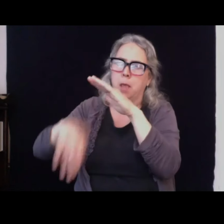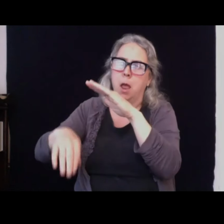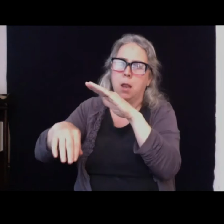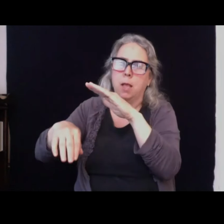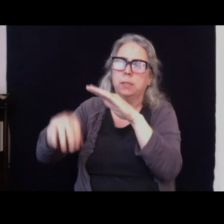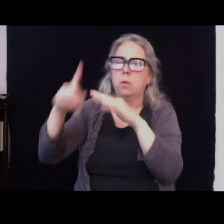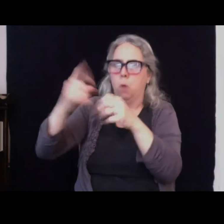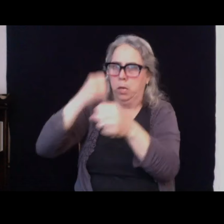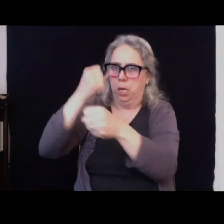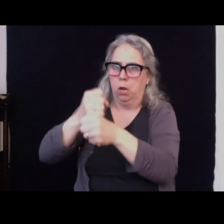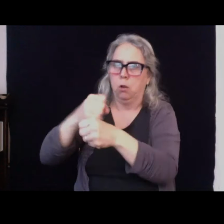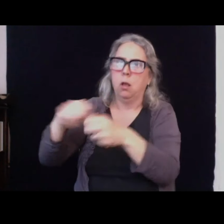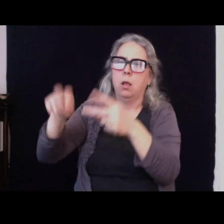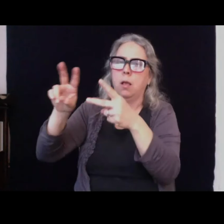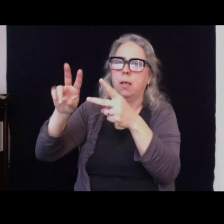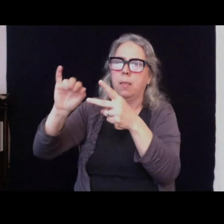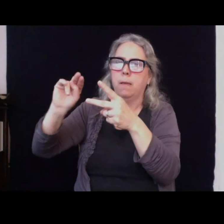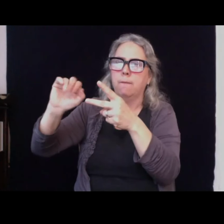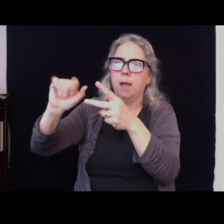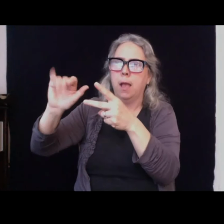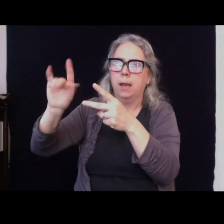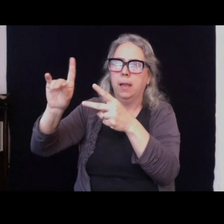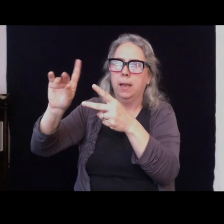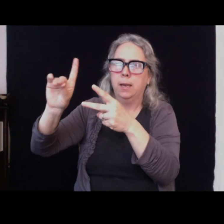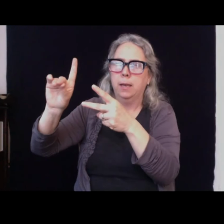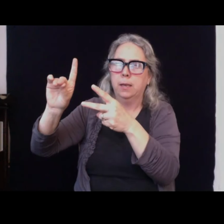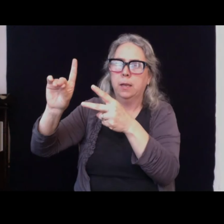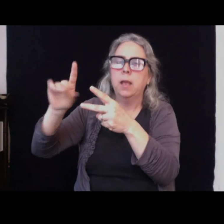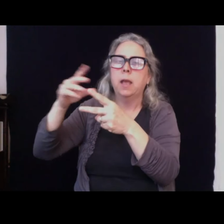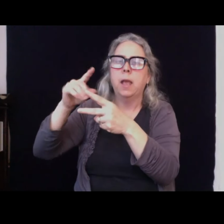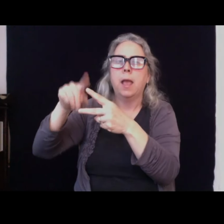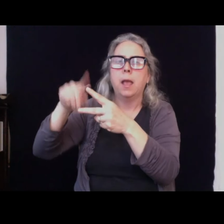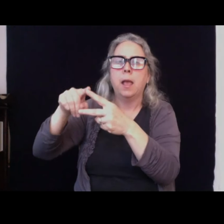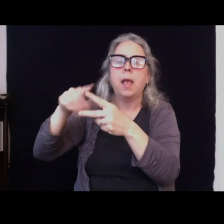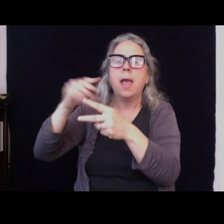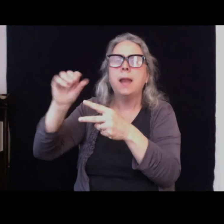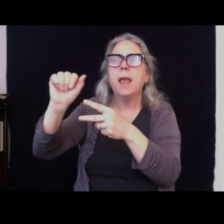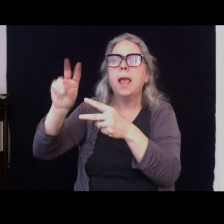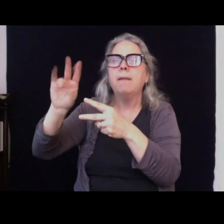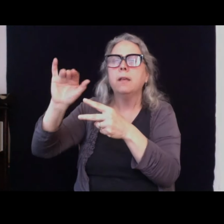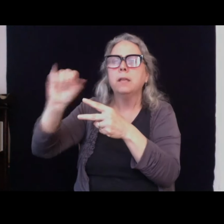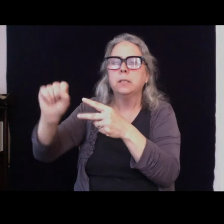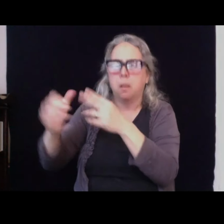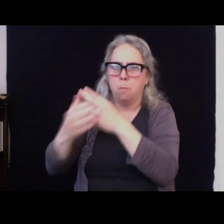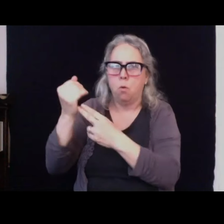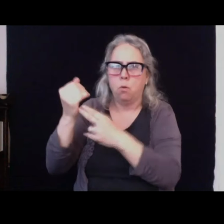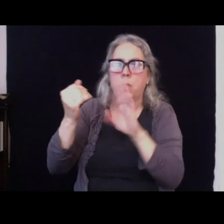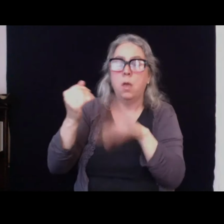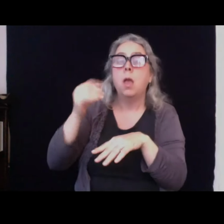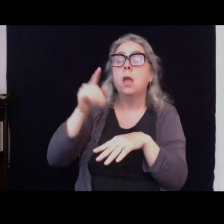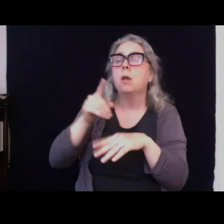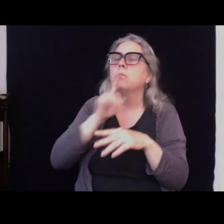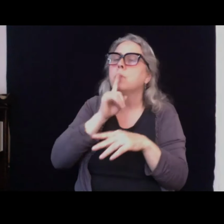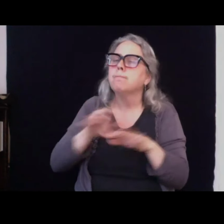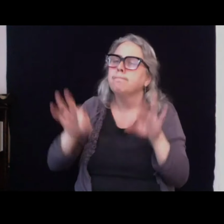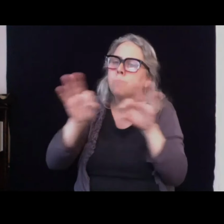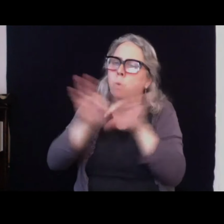So one way to do that that's usually quite helpful is to make sure at those triennial IEPs at